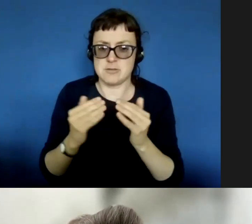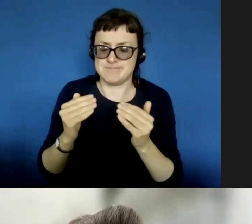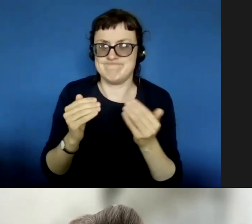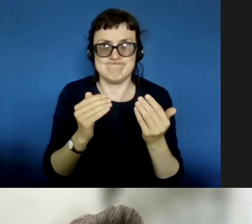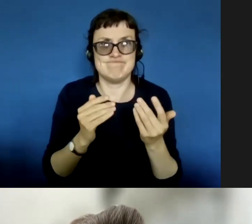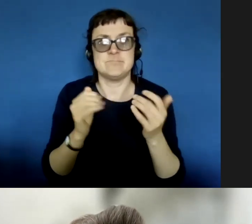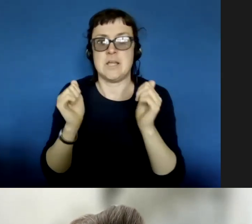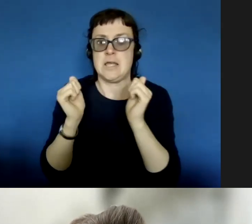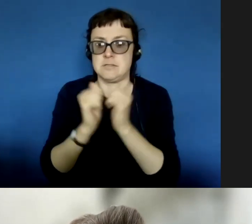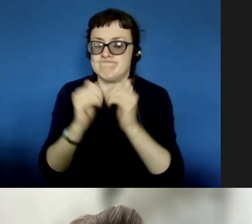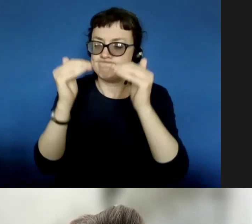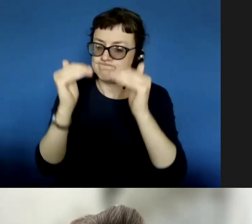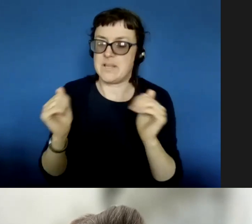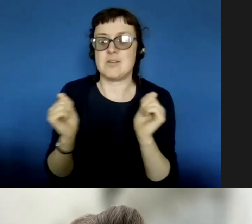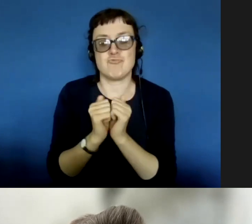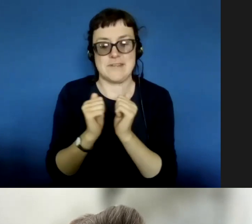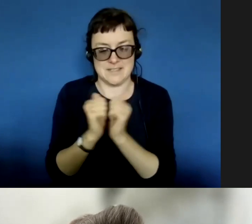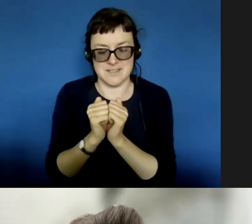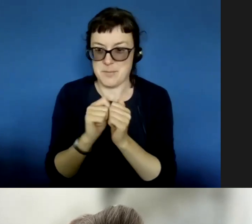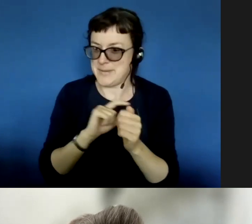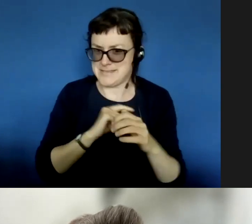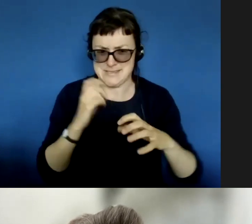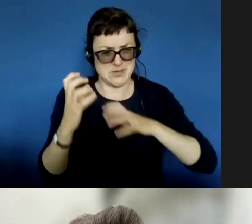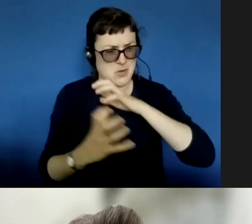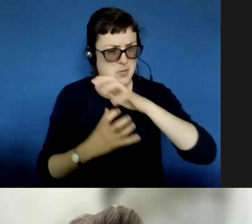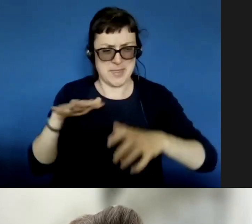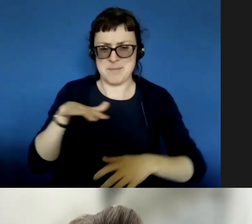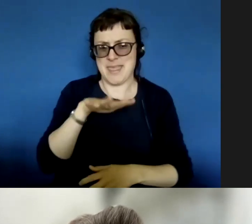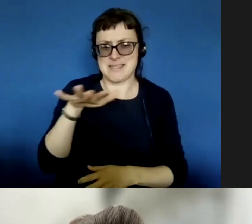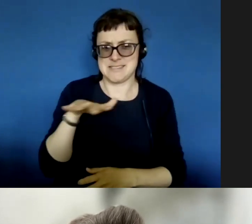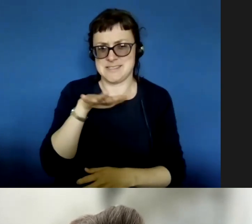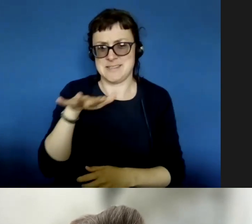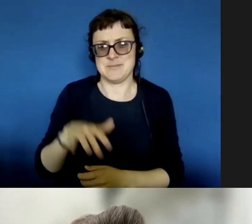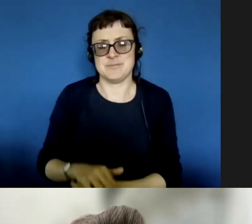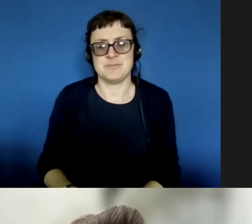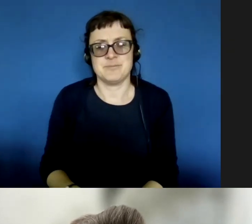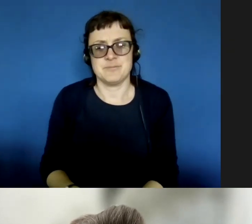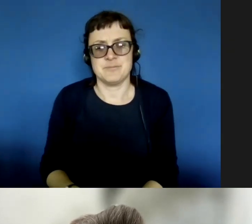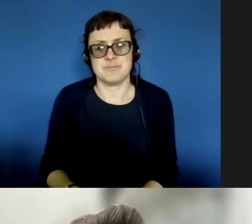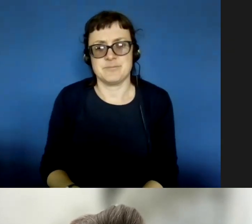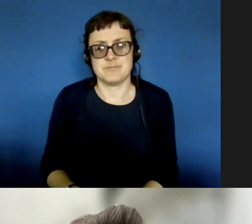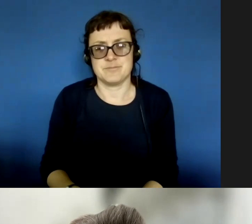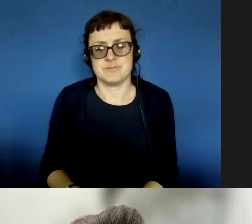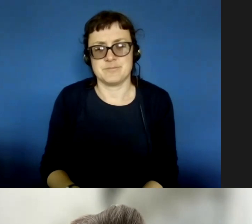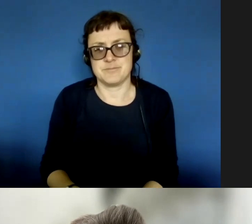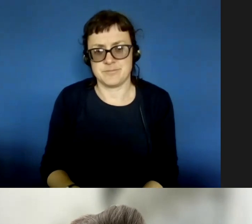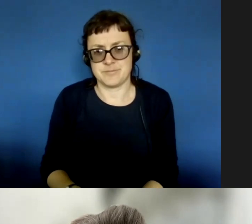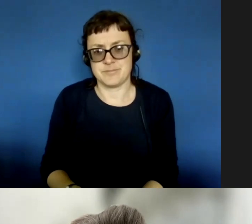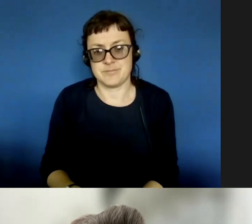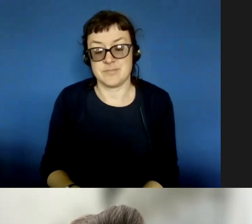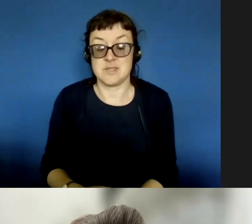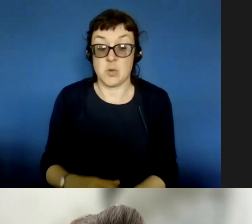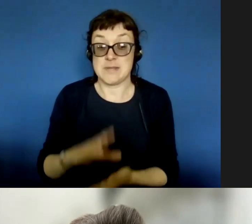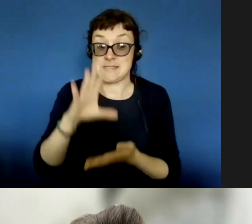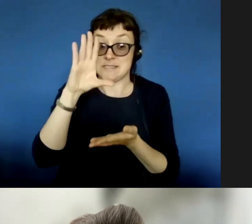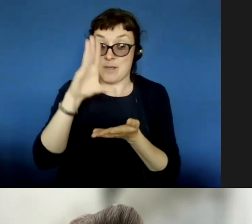because of the complexity of the site a lot of the time. So yeah, I think just to summarize, because